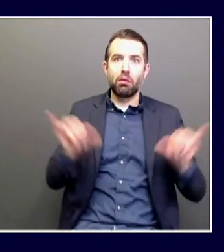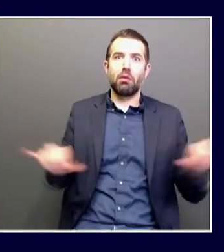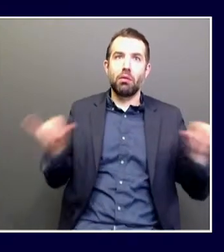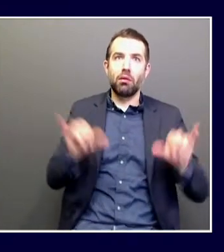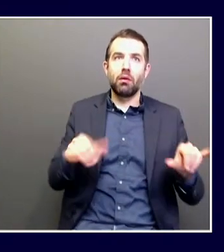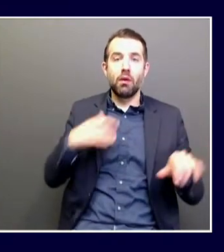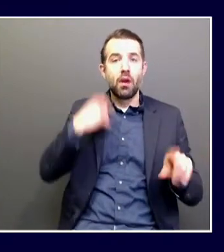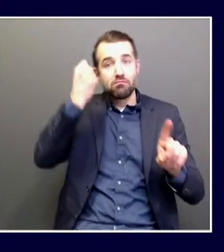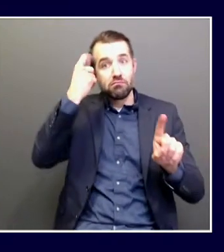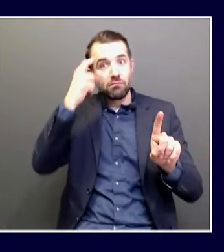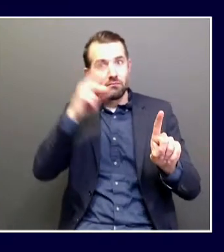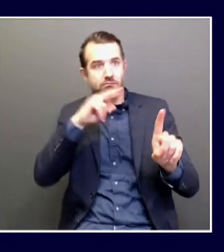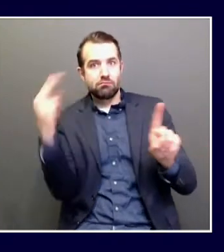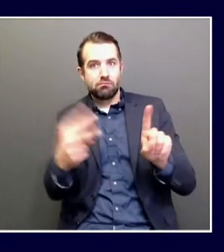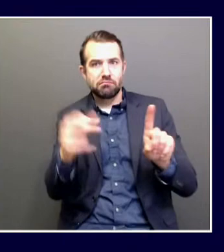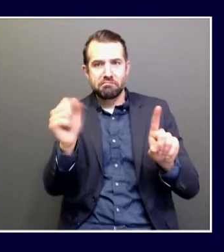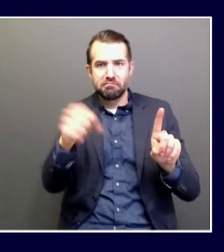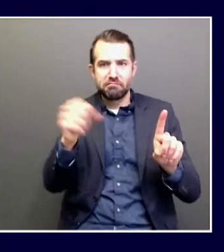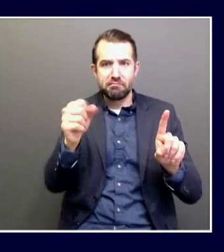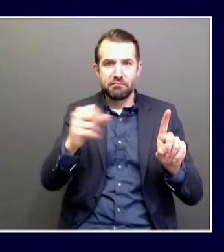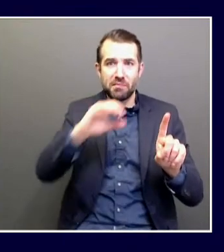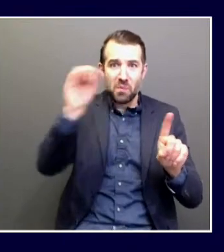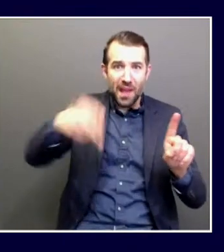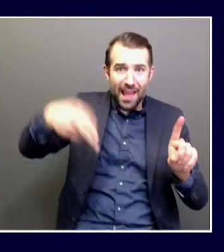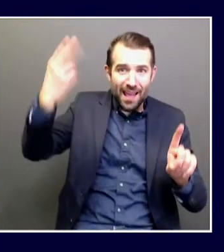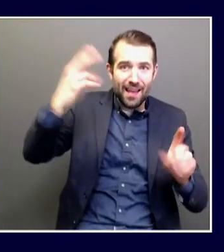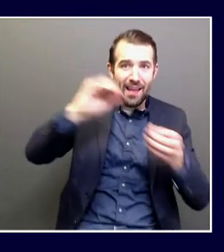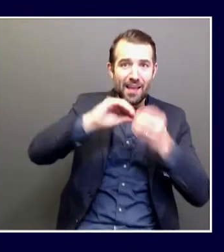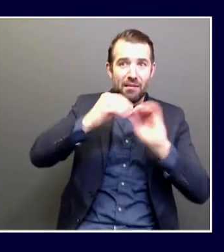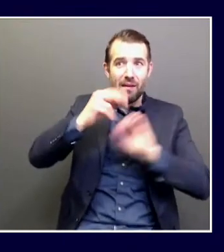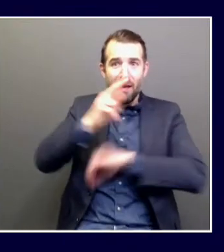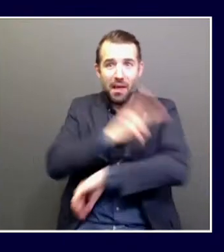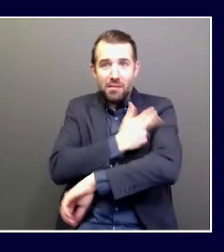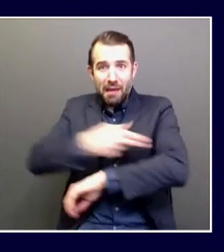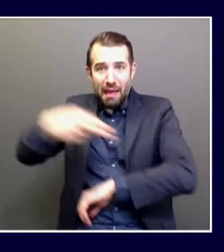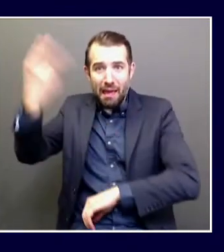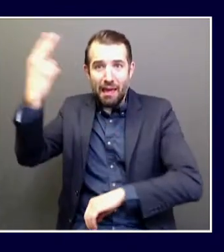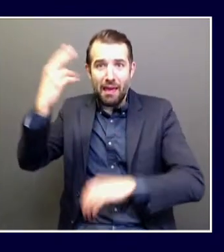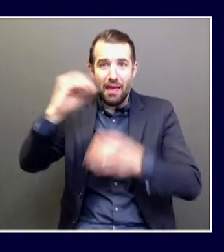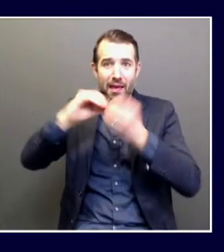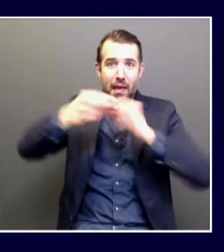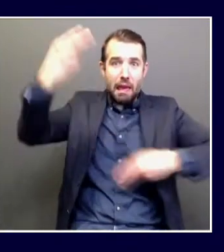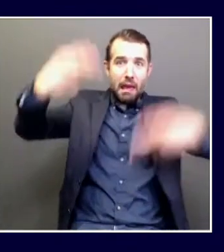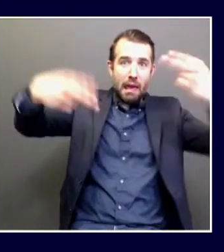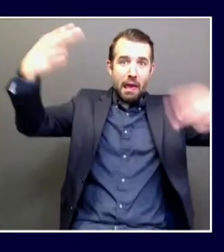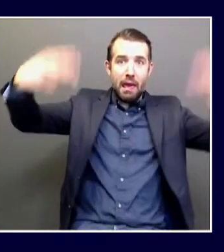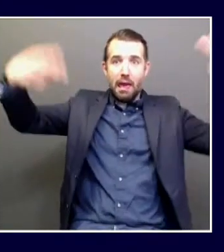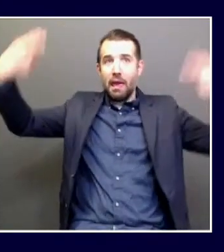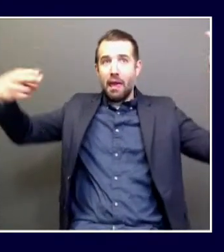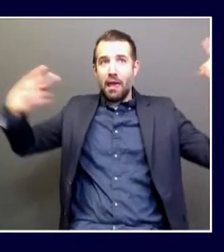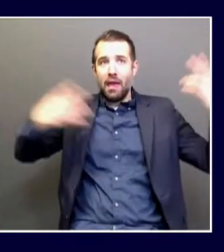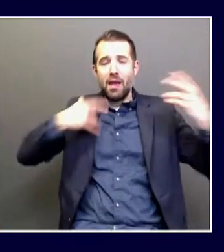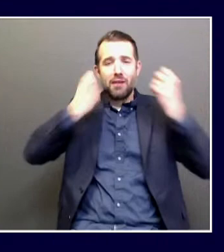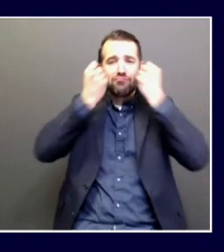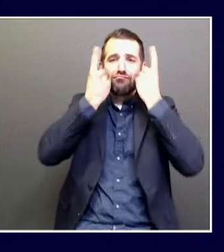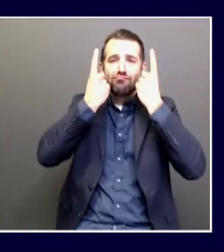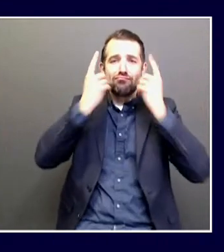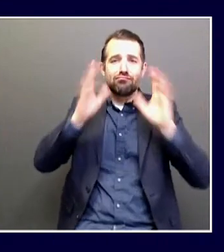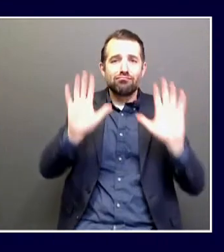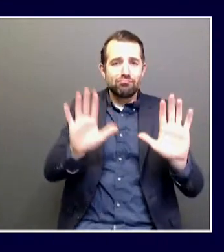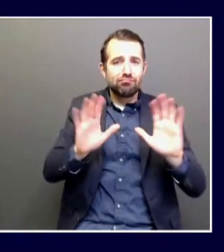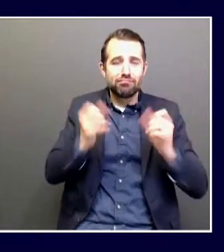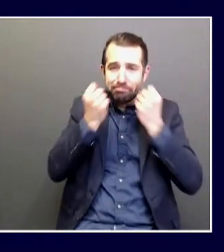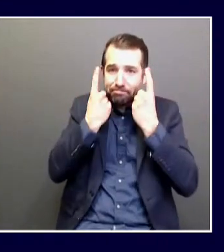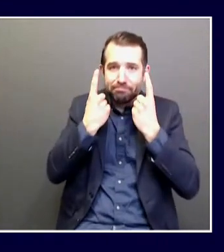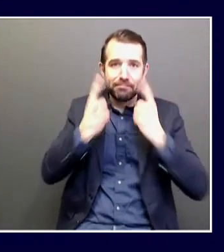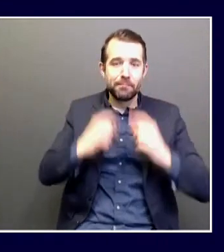today is the highest it's ever been. Hospitalizations are on the near or close to the highest they've been, although not the highest. And we're